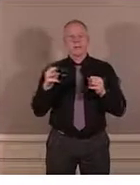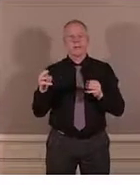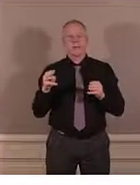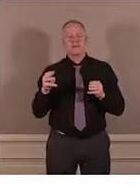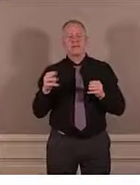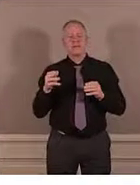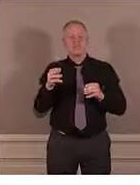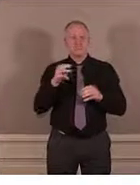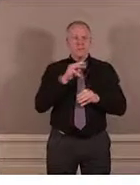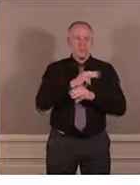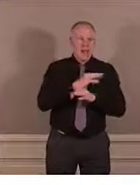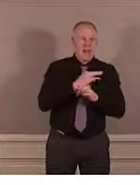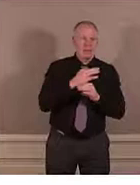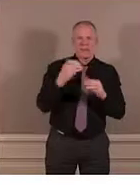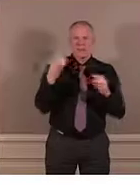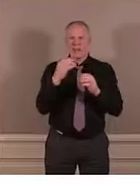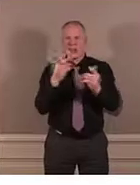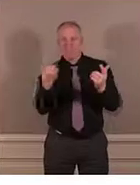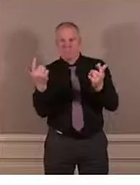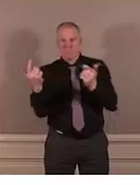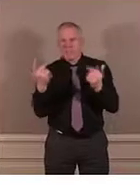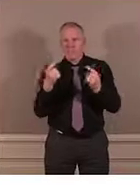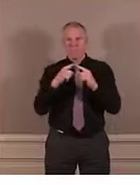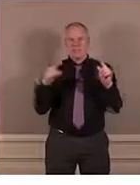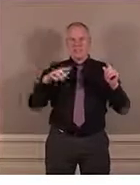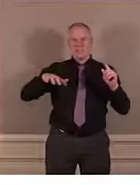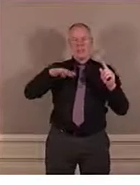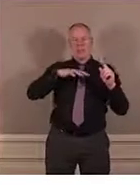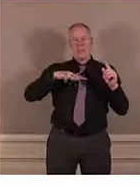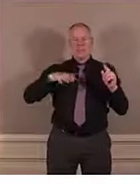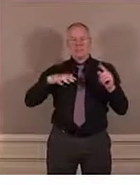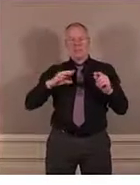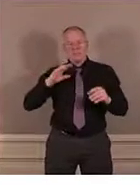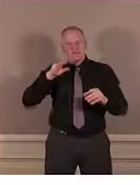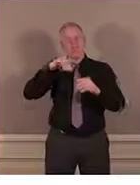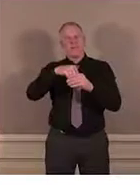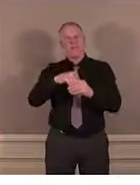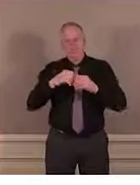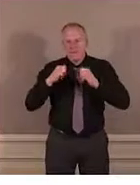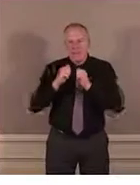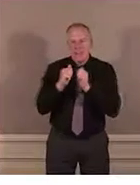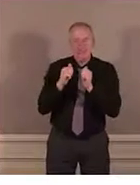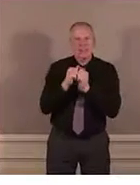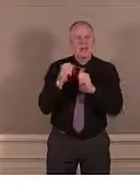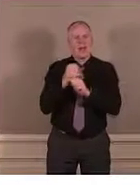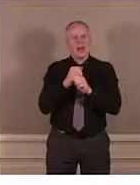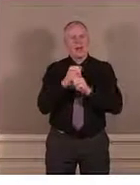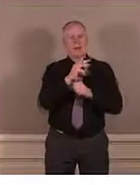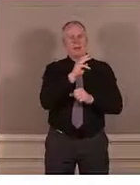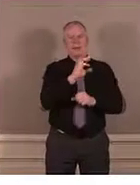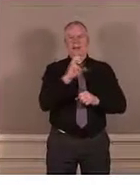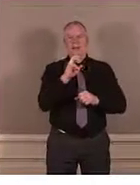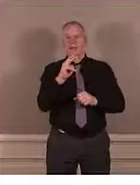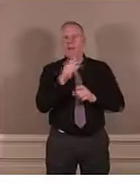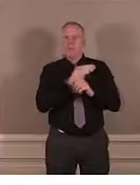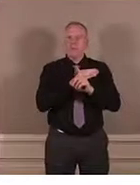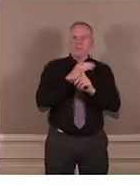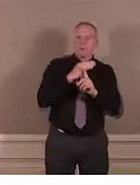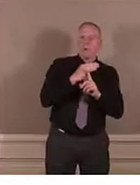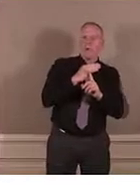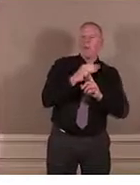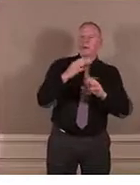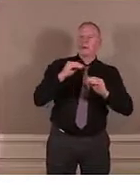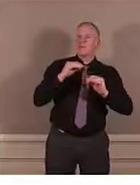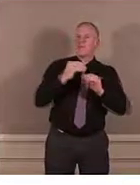were invited into different settings to participate in meetings about PCP progress and to talk